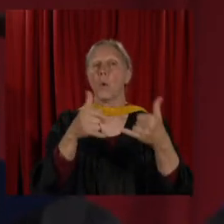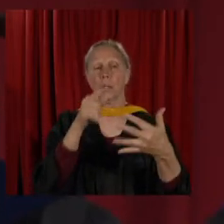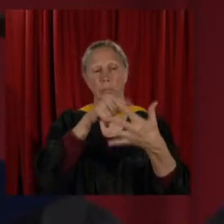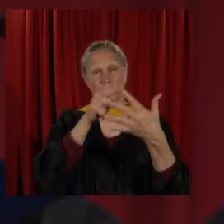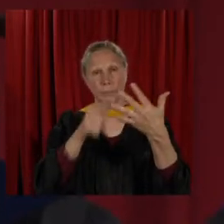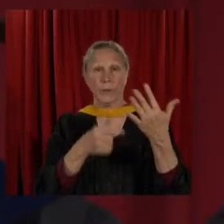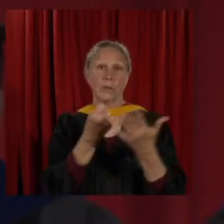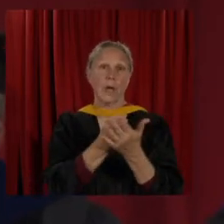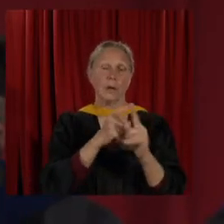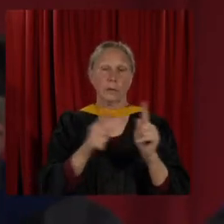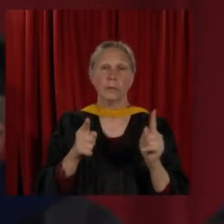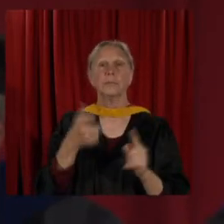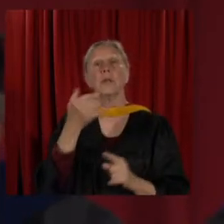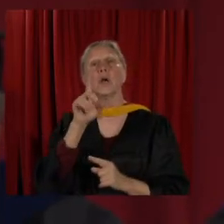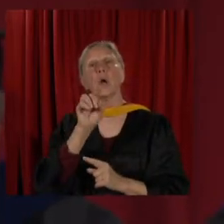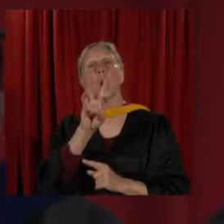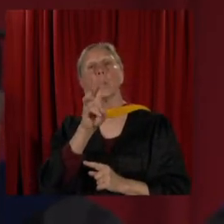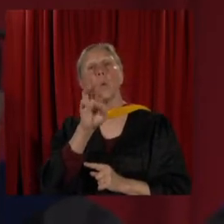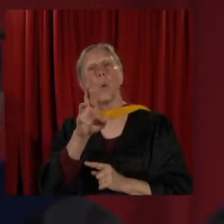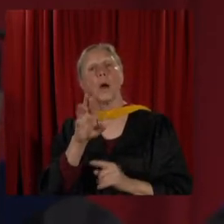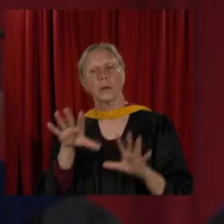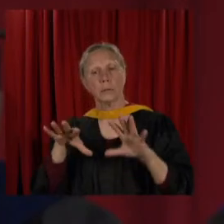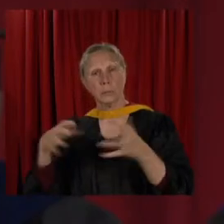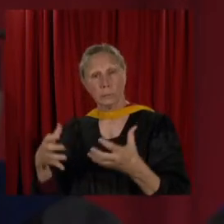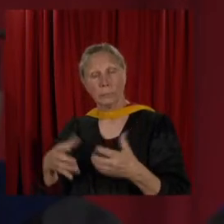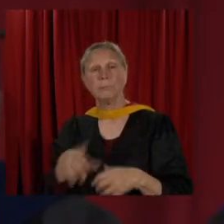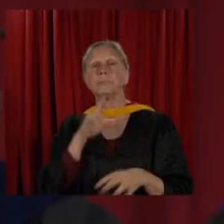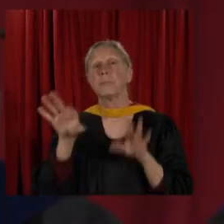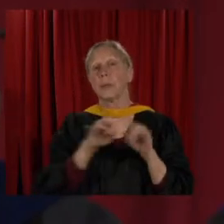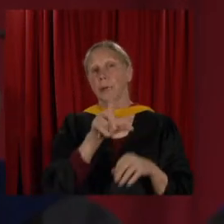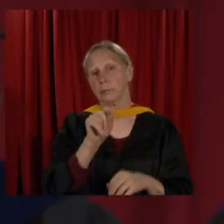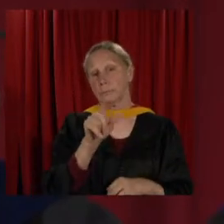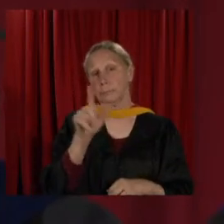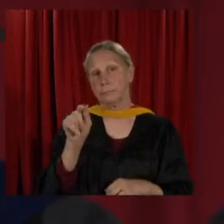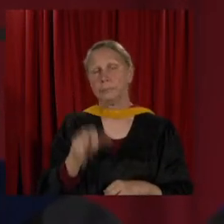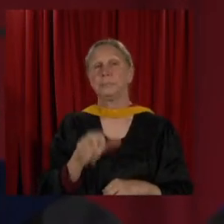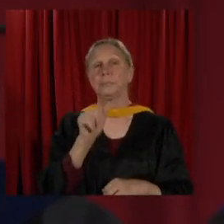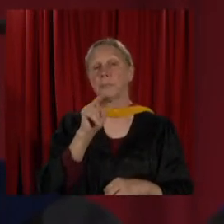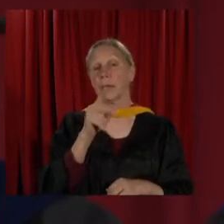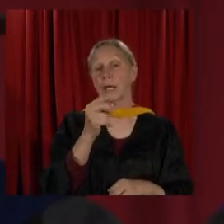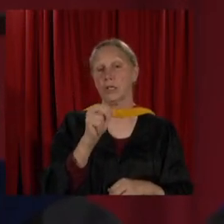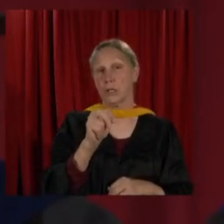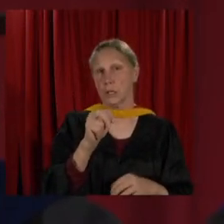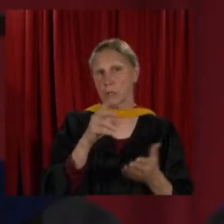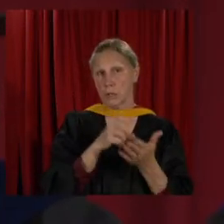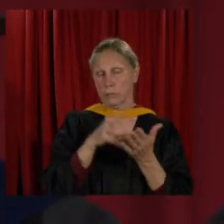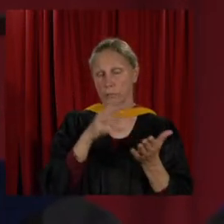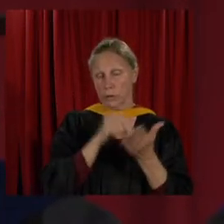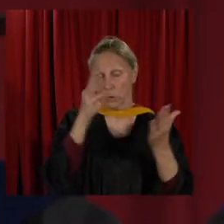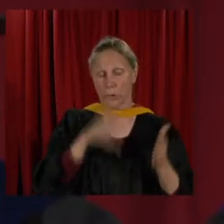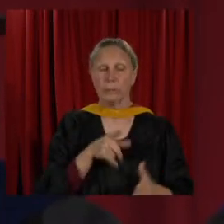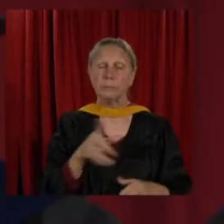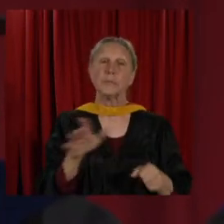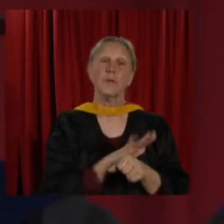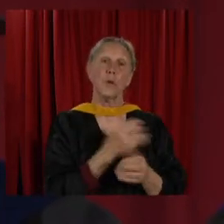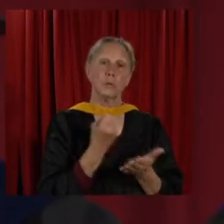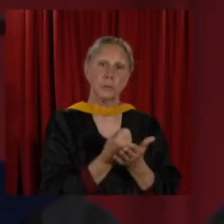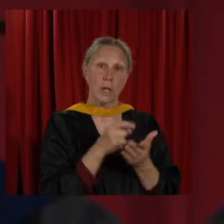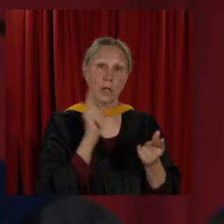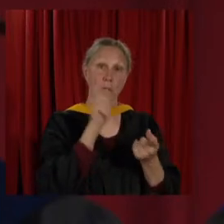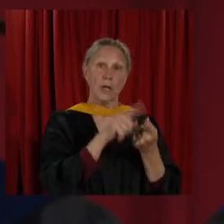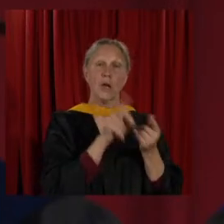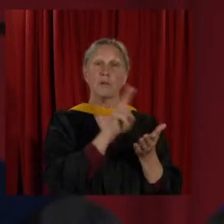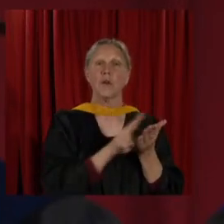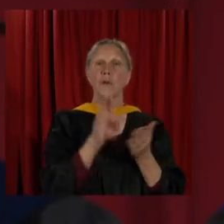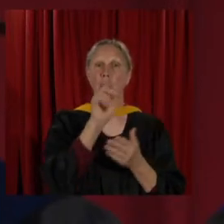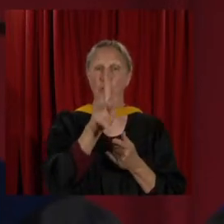scholarship from the very Goldwater Foundation and was selected as a 2020 Amgen Scholar. She is receiving a full scholarship to attend the